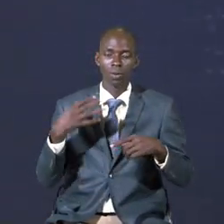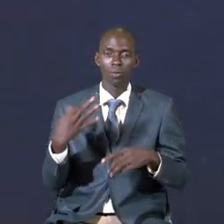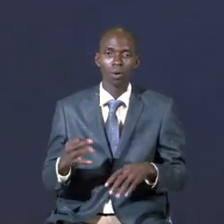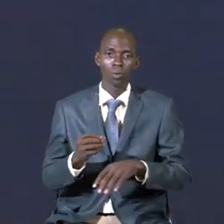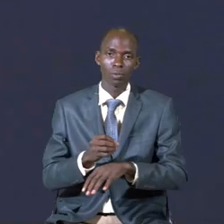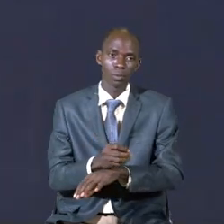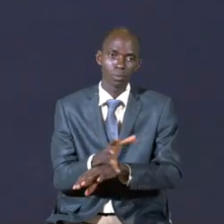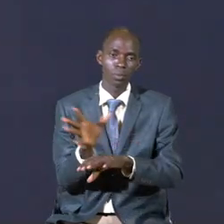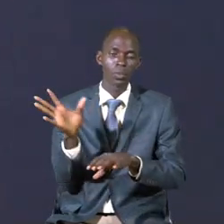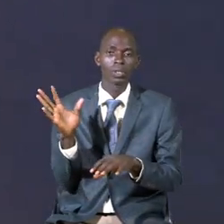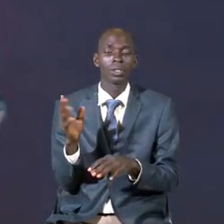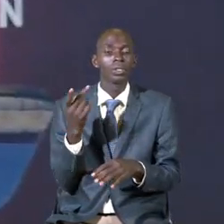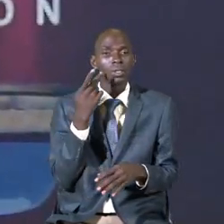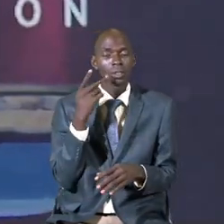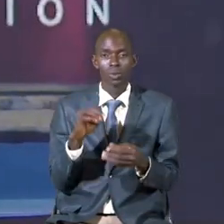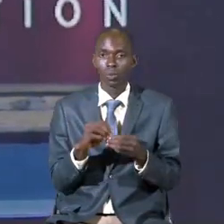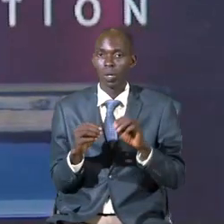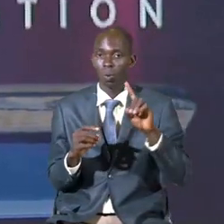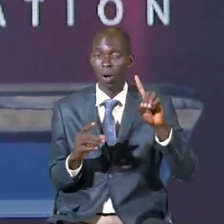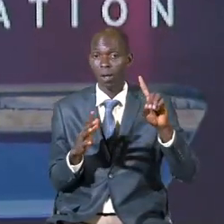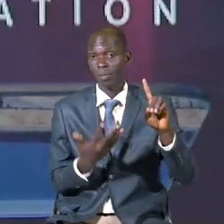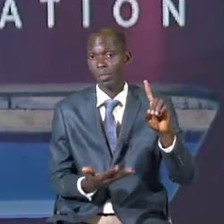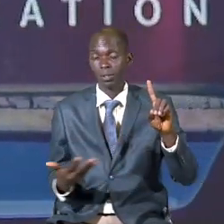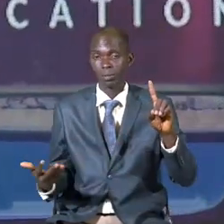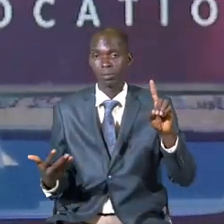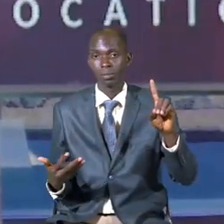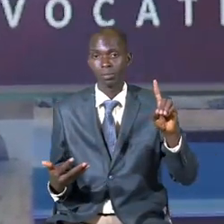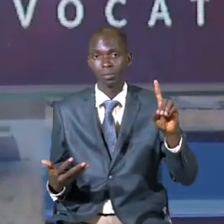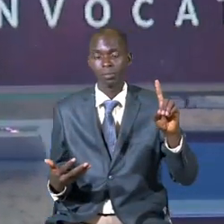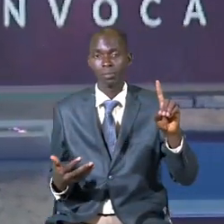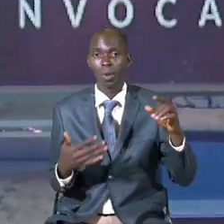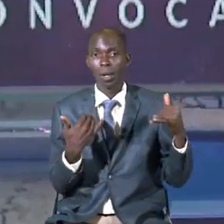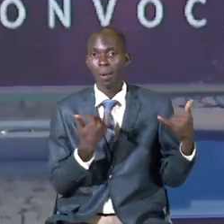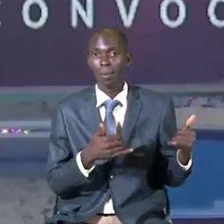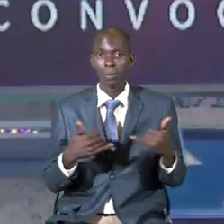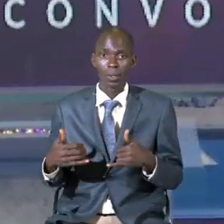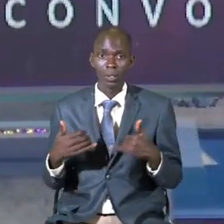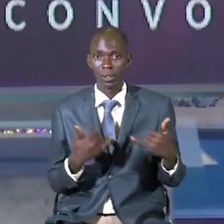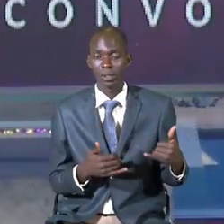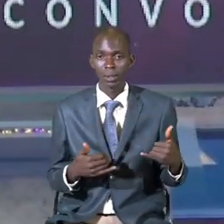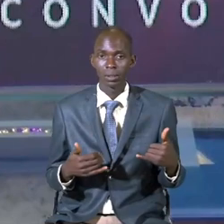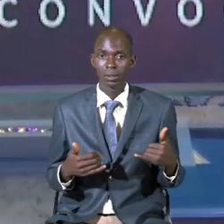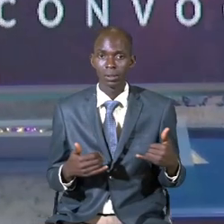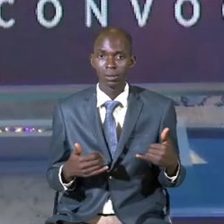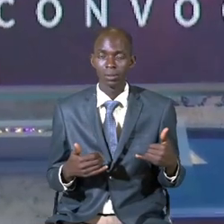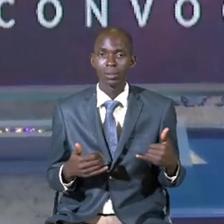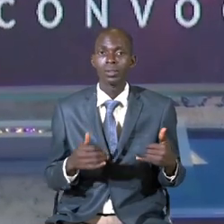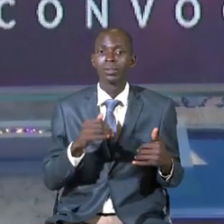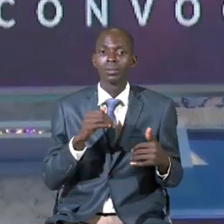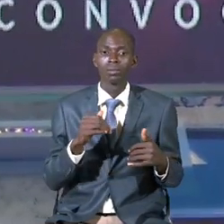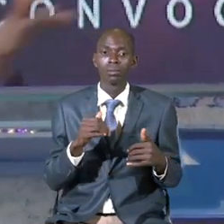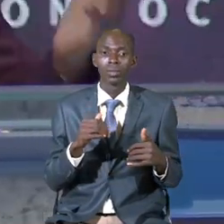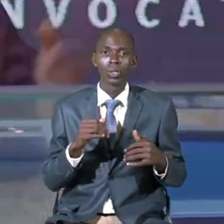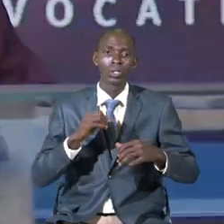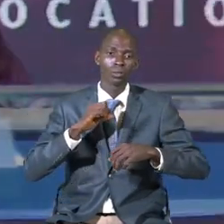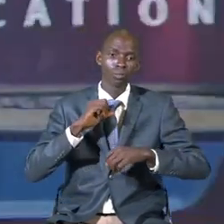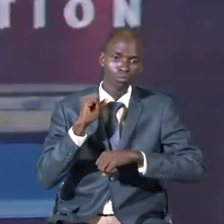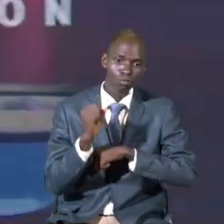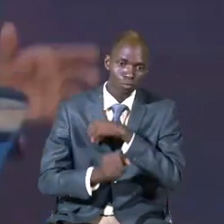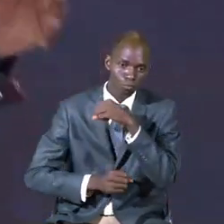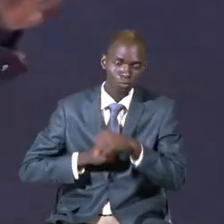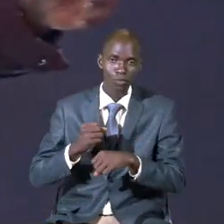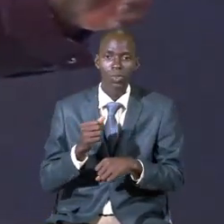tonight number one toiling not toying with transforming